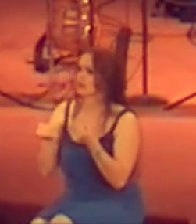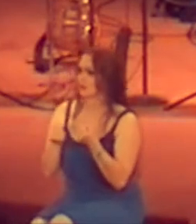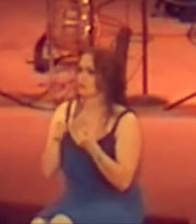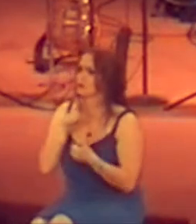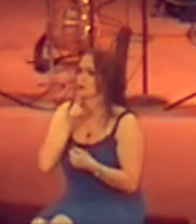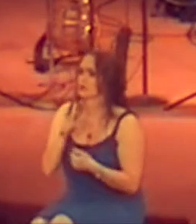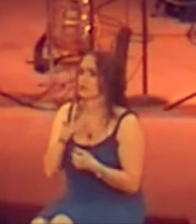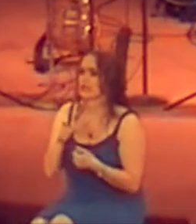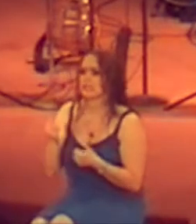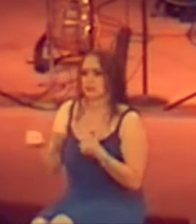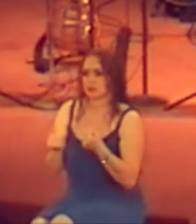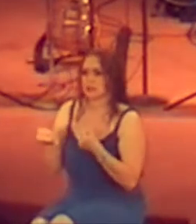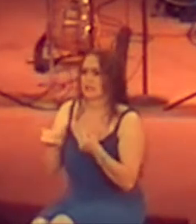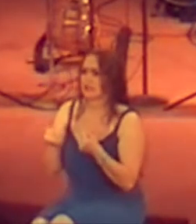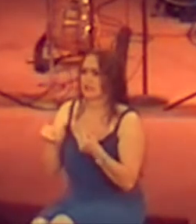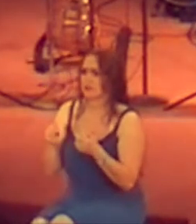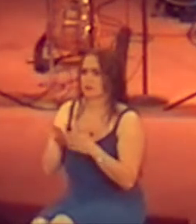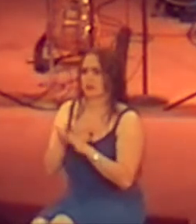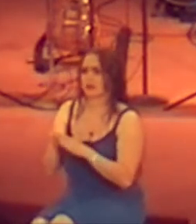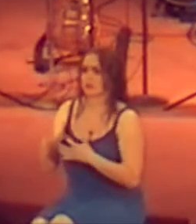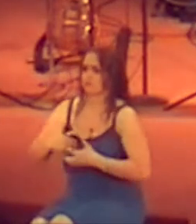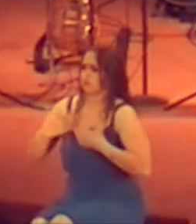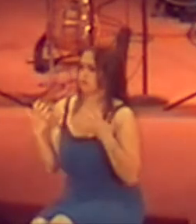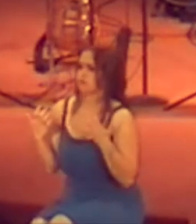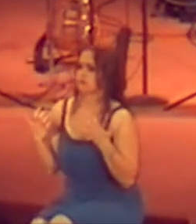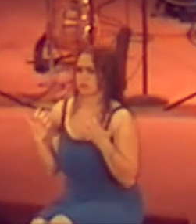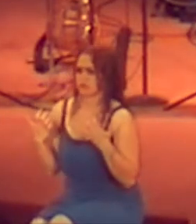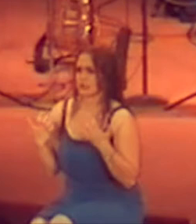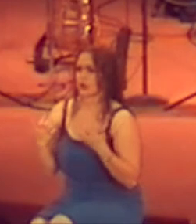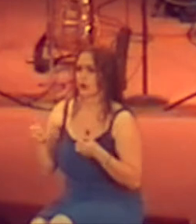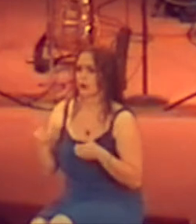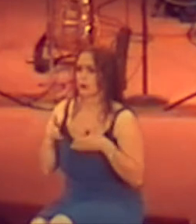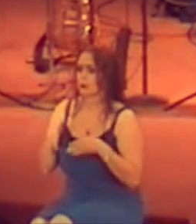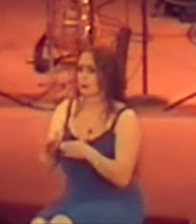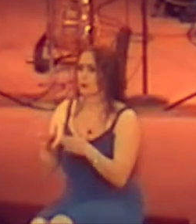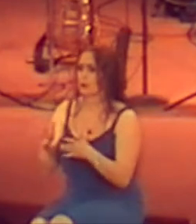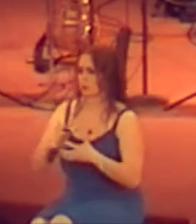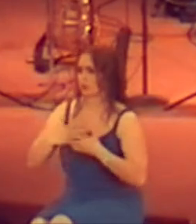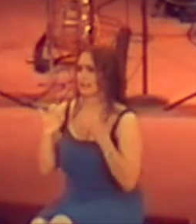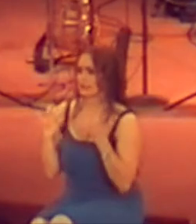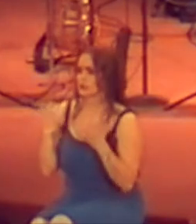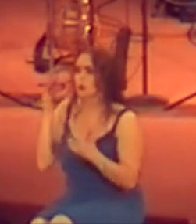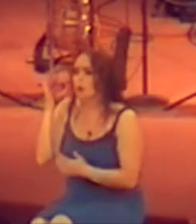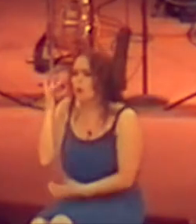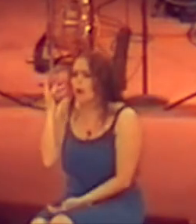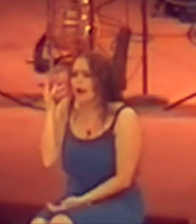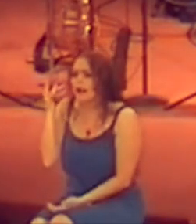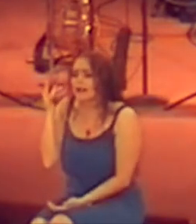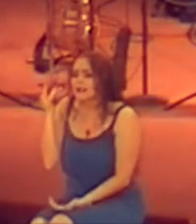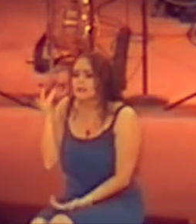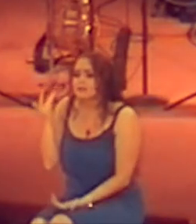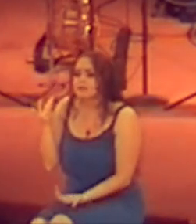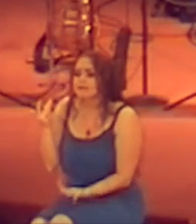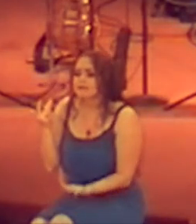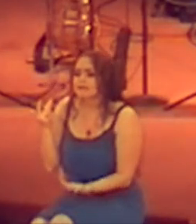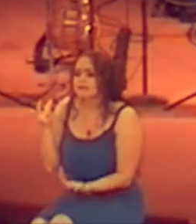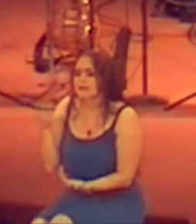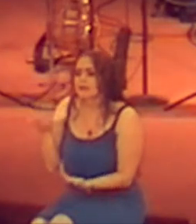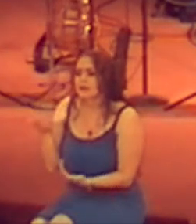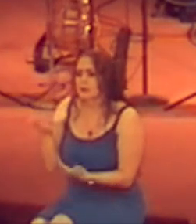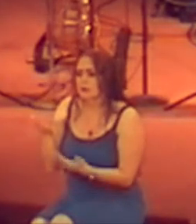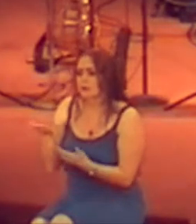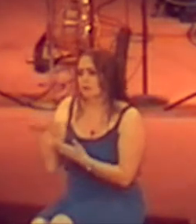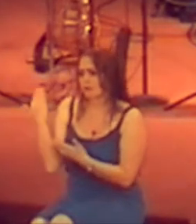I can get really angry. I tend to have road rage, mainly because these past couple years that I've been going to college in